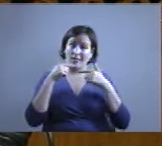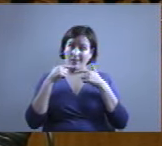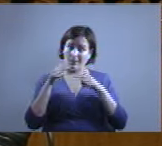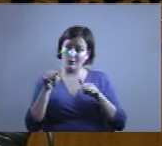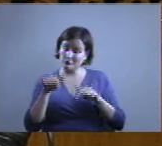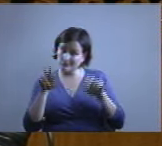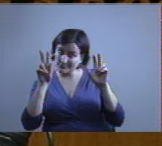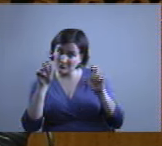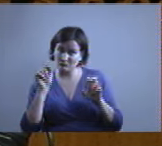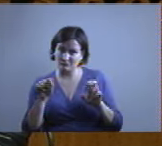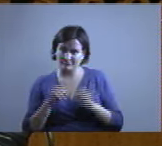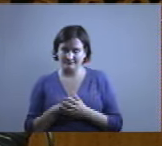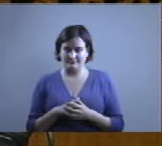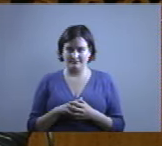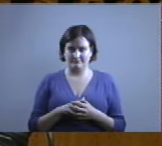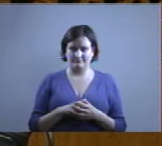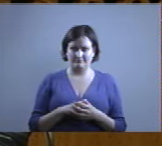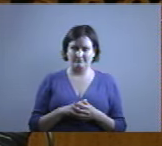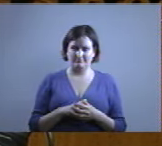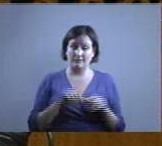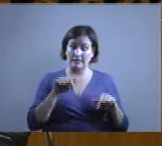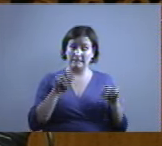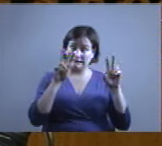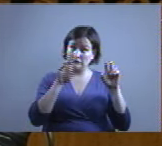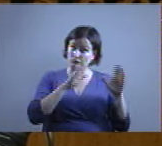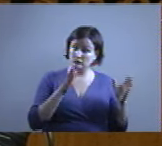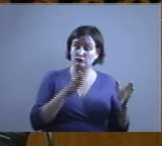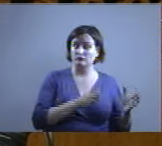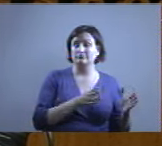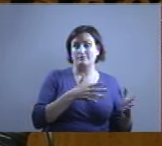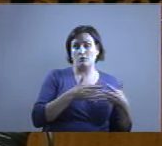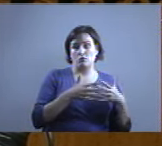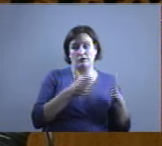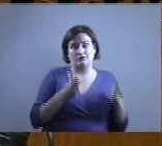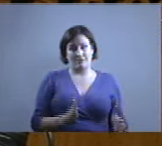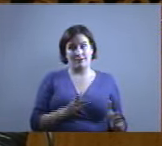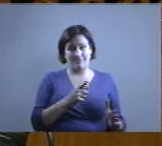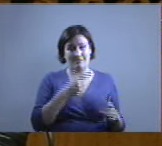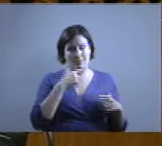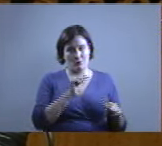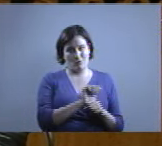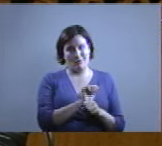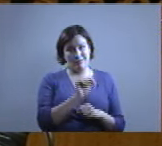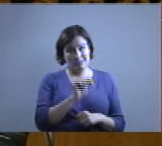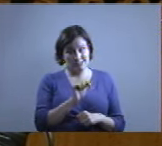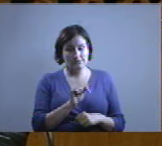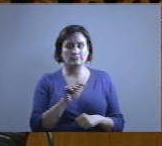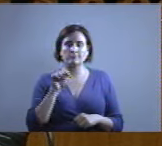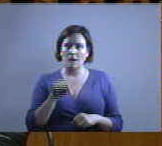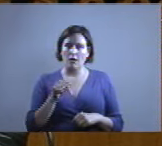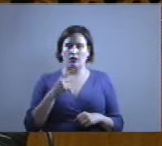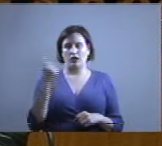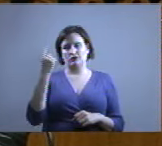practitioners is now placed as one of the top priority in the country